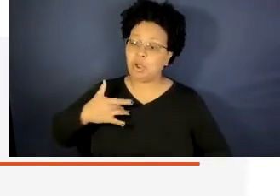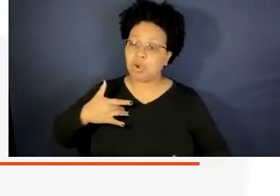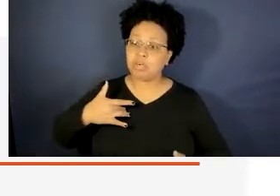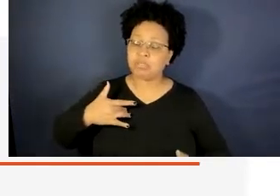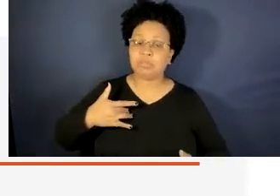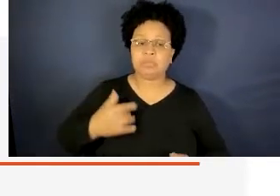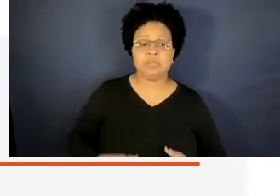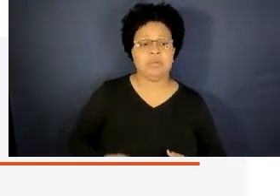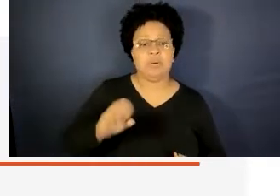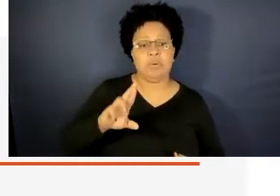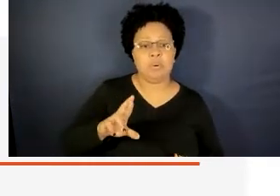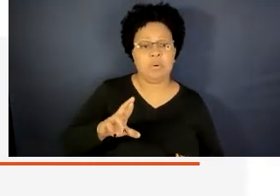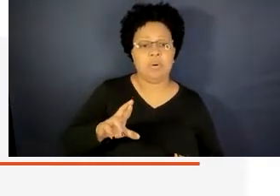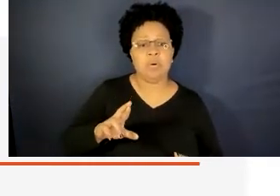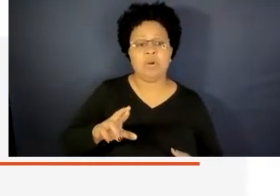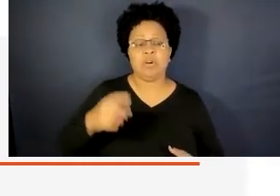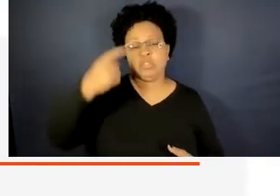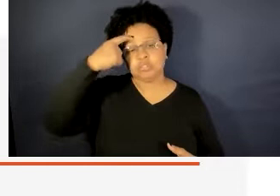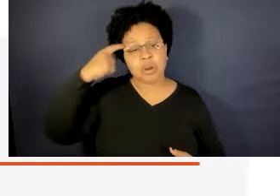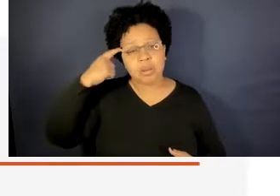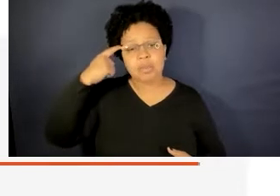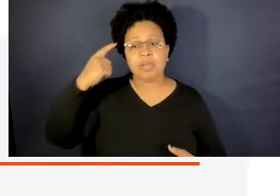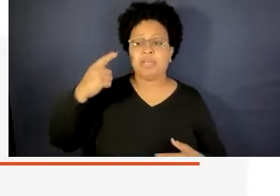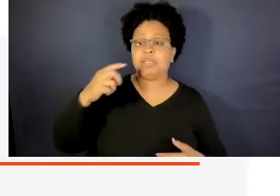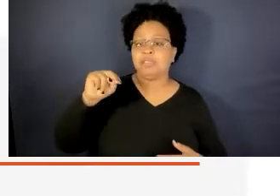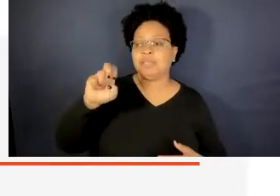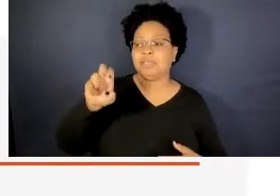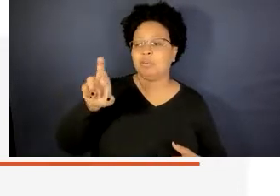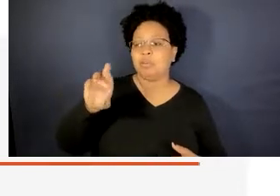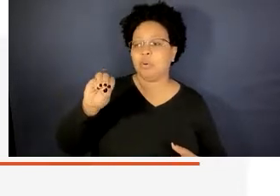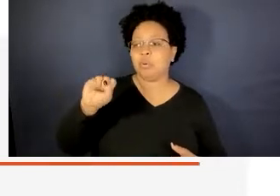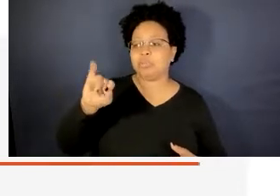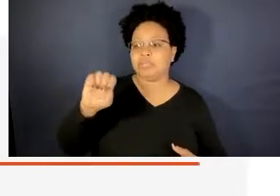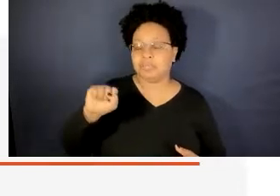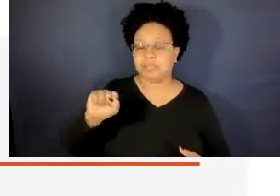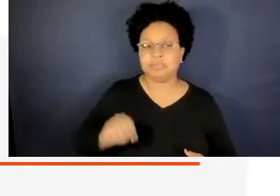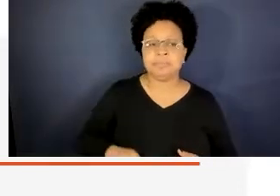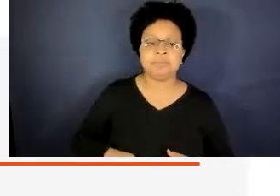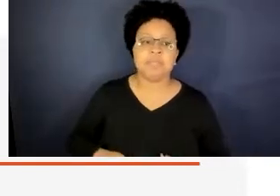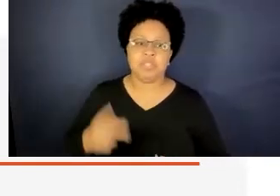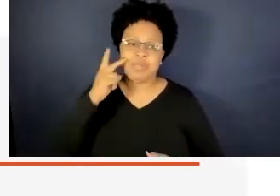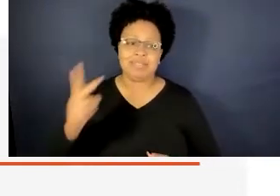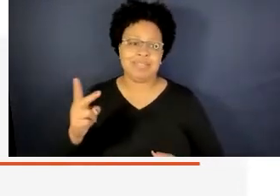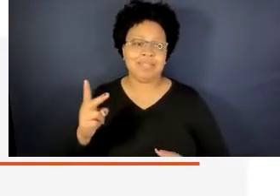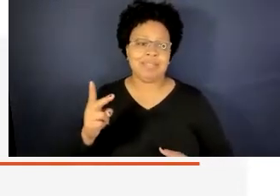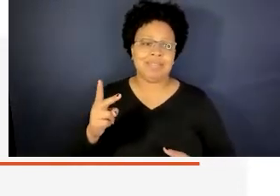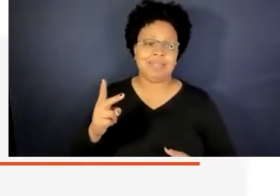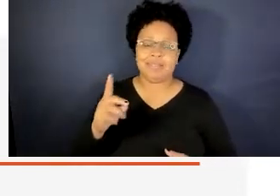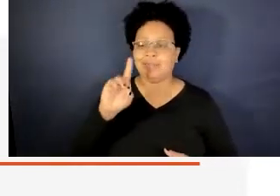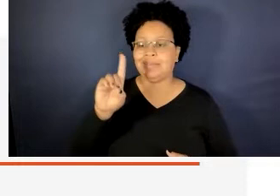World War II combat neurosis, you name it. And then when we look at the DSM, by which that's the